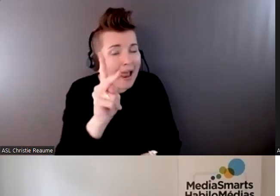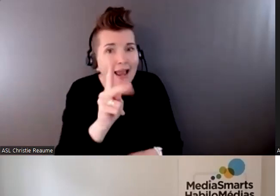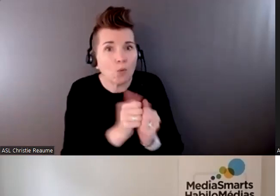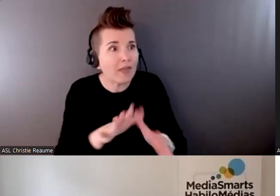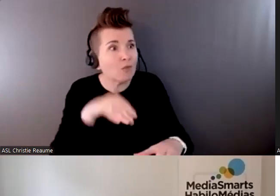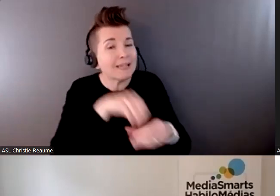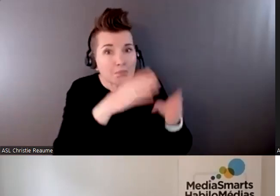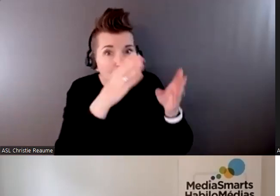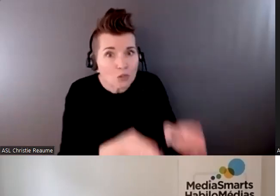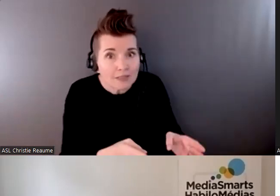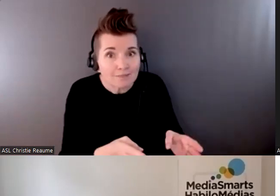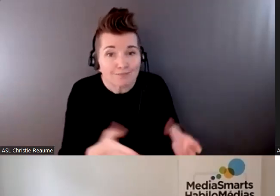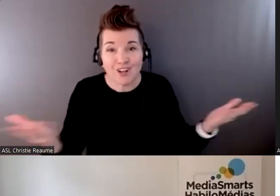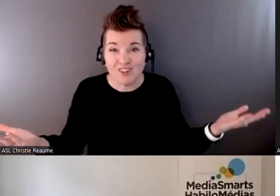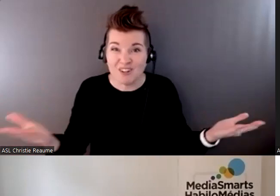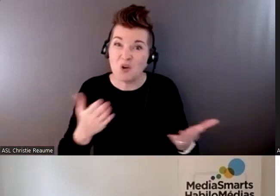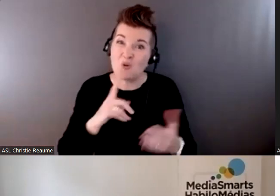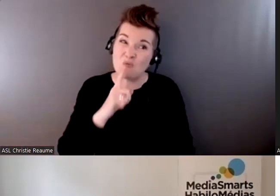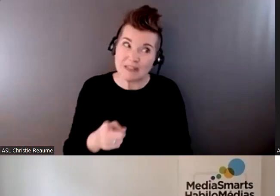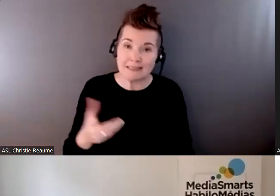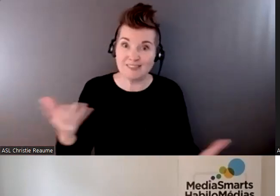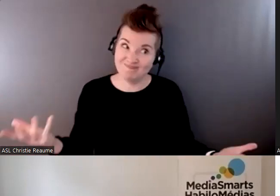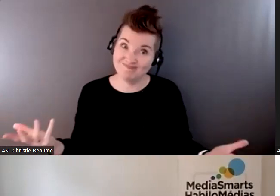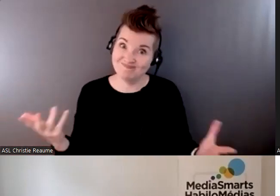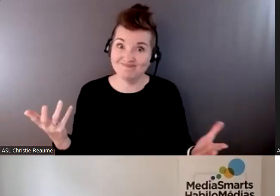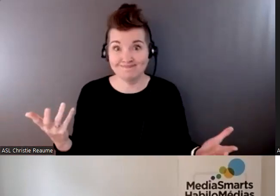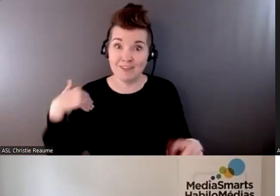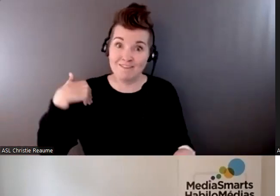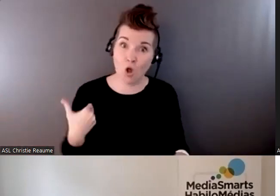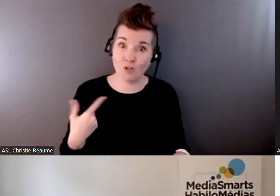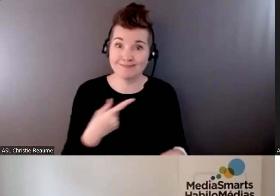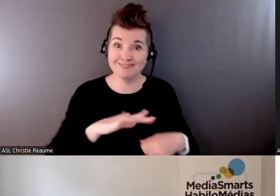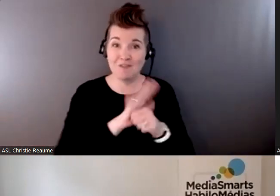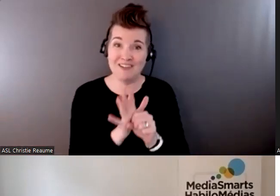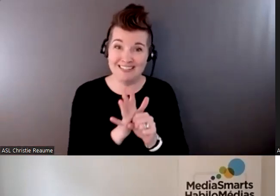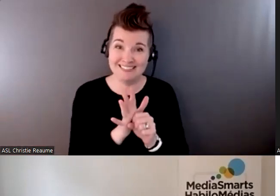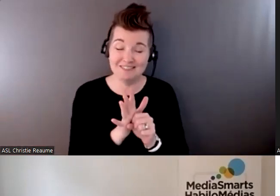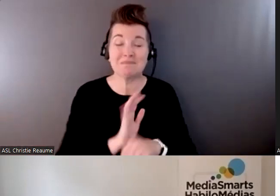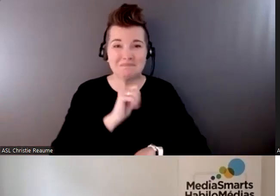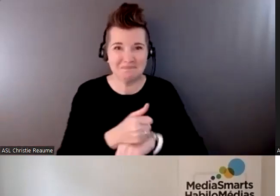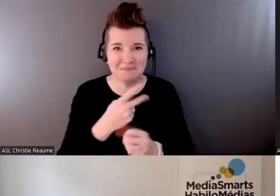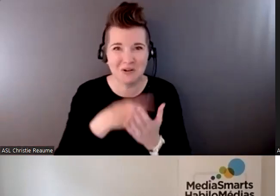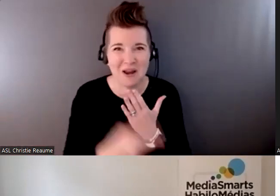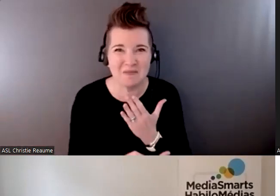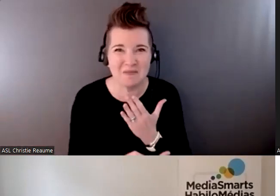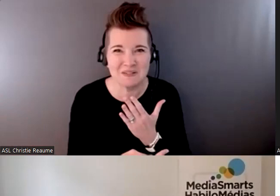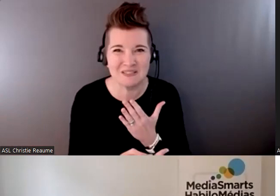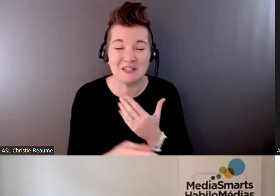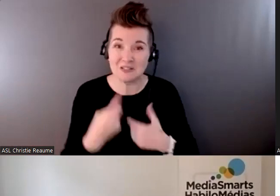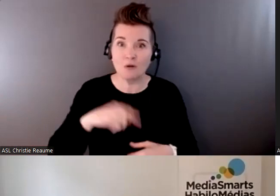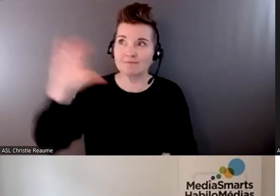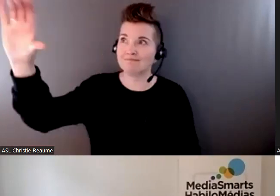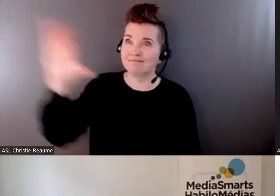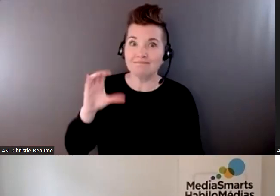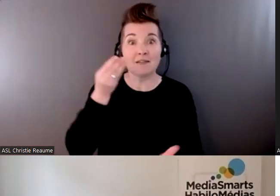really thanks to covid that we started working on these programs and we were luckily able to get the funding because